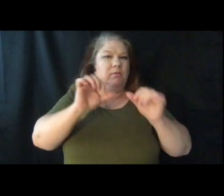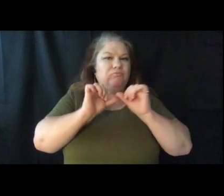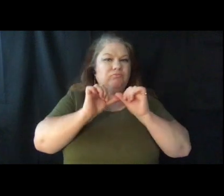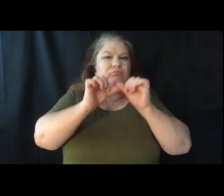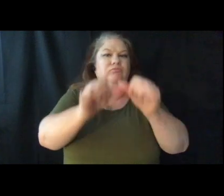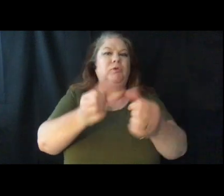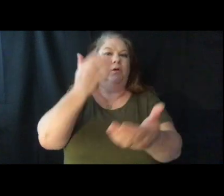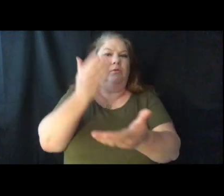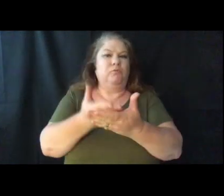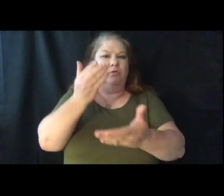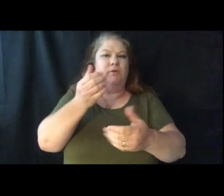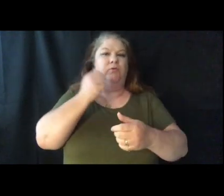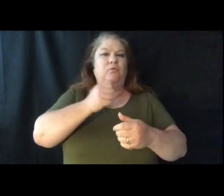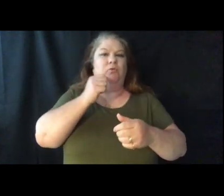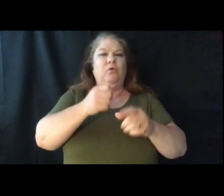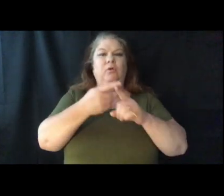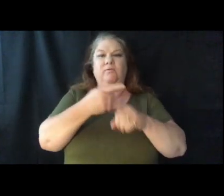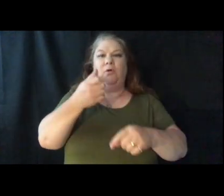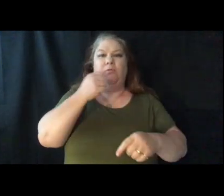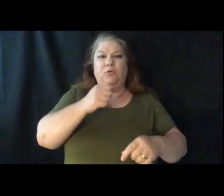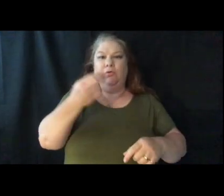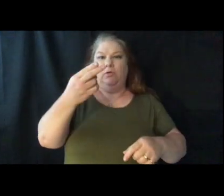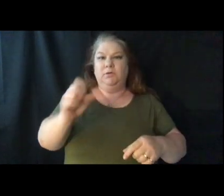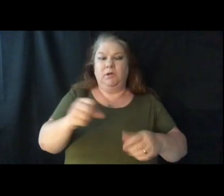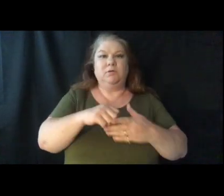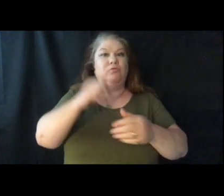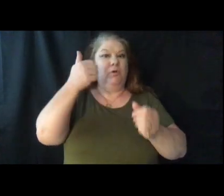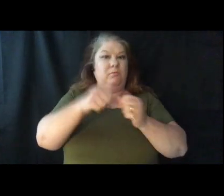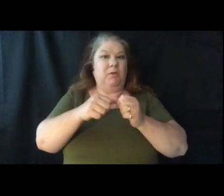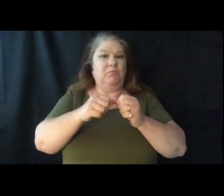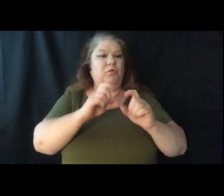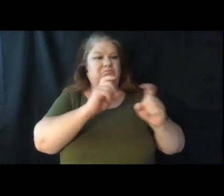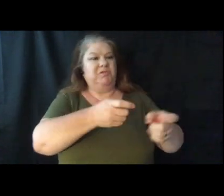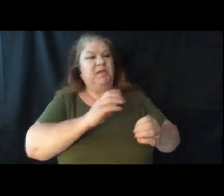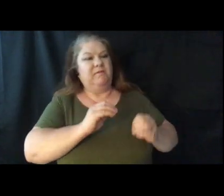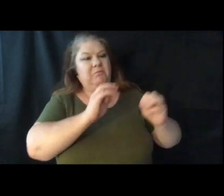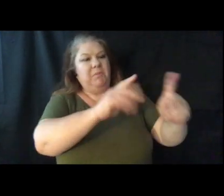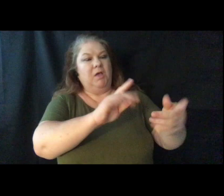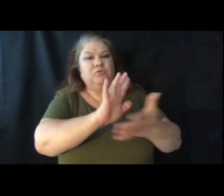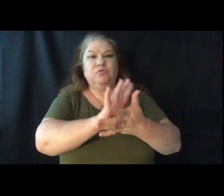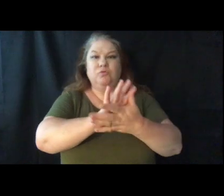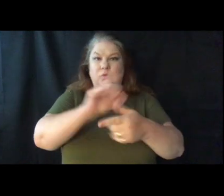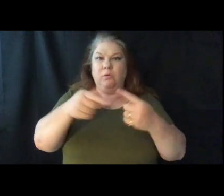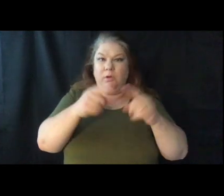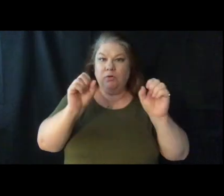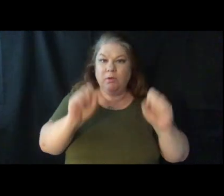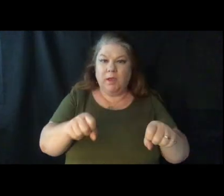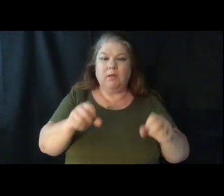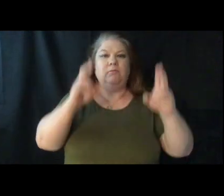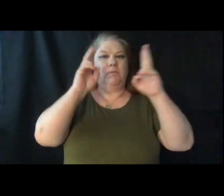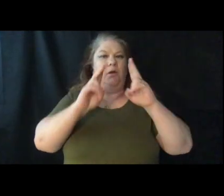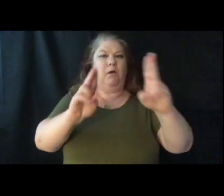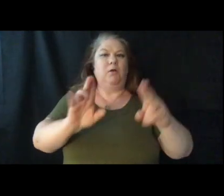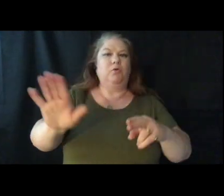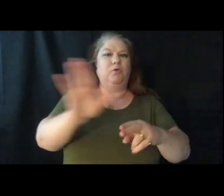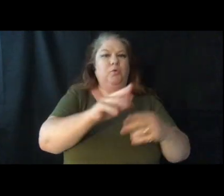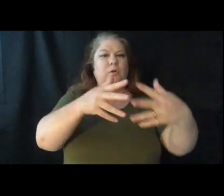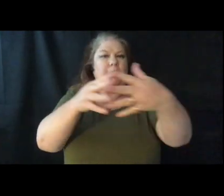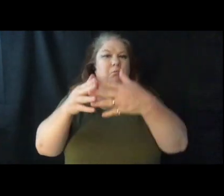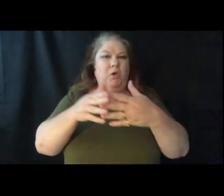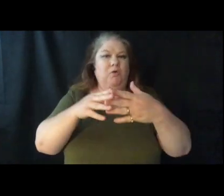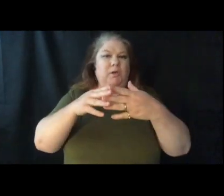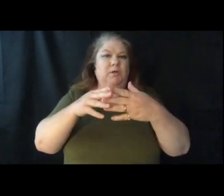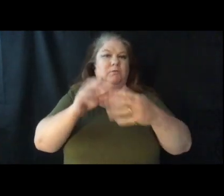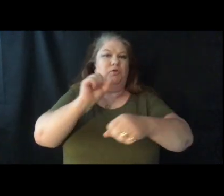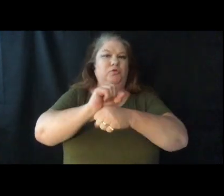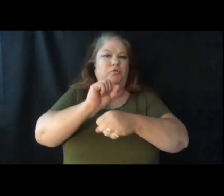to be proven as a Girls High girl. Remember to give back to our school when you can and honor your patriotic duty to our